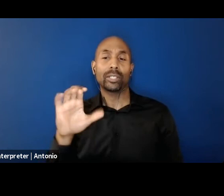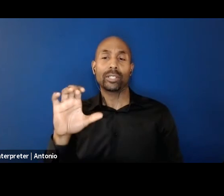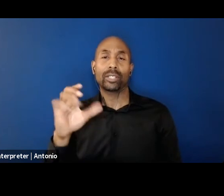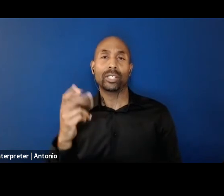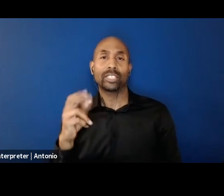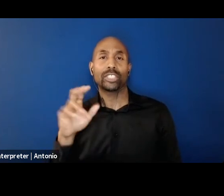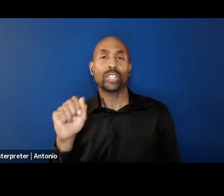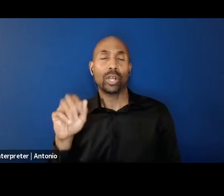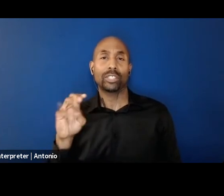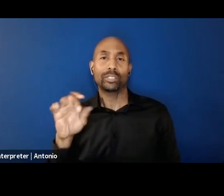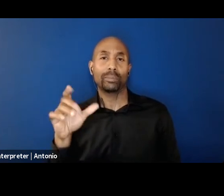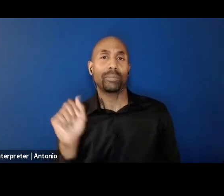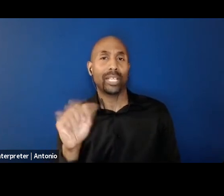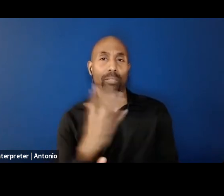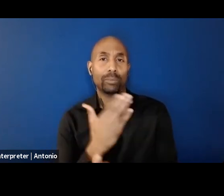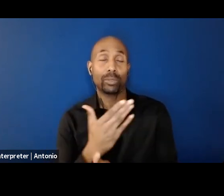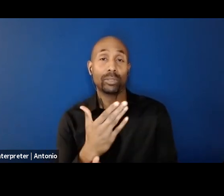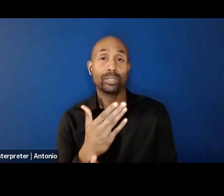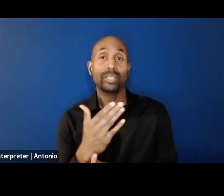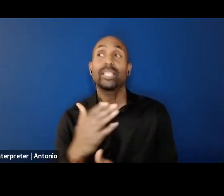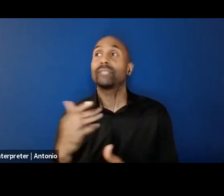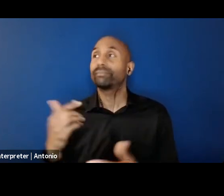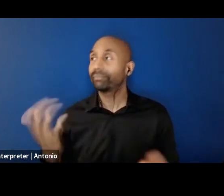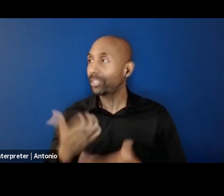again, right here on this campus 50 years ago.